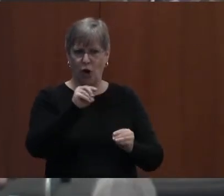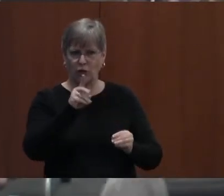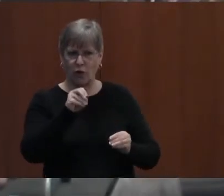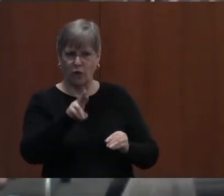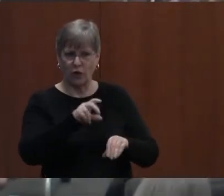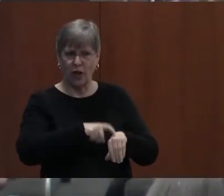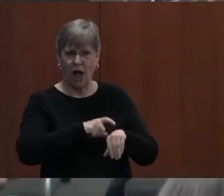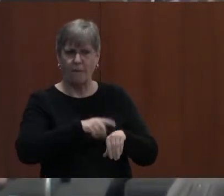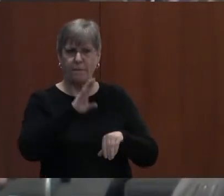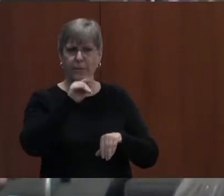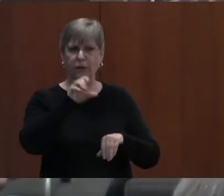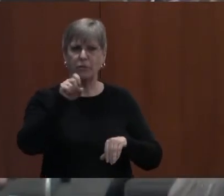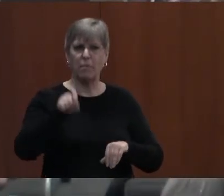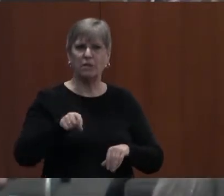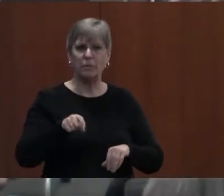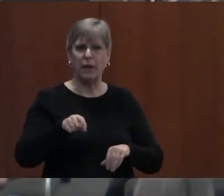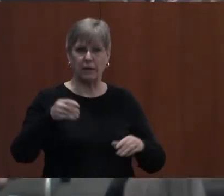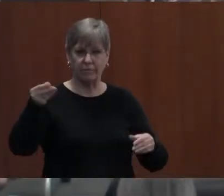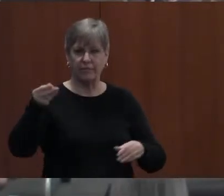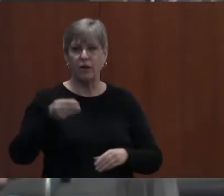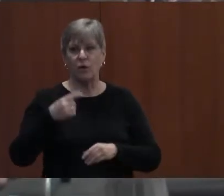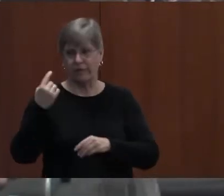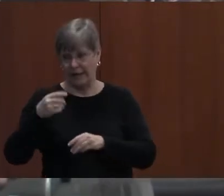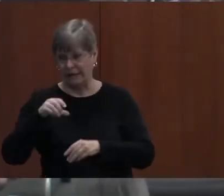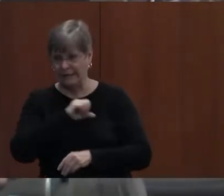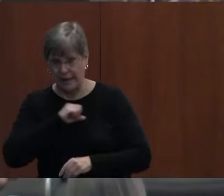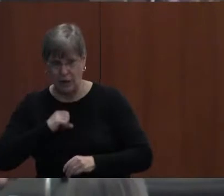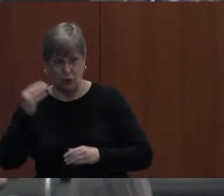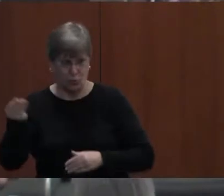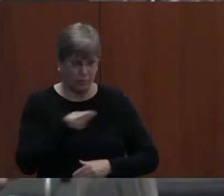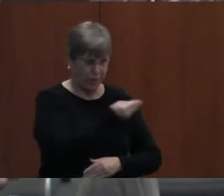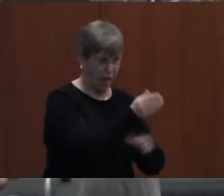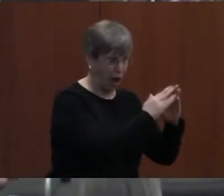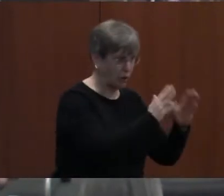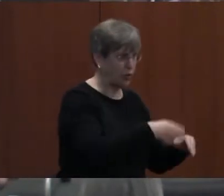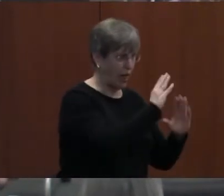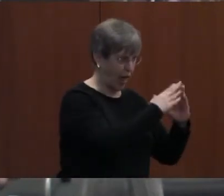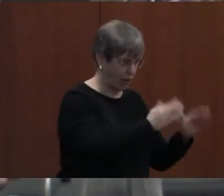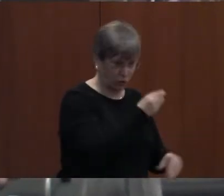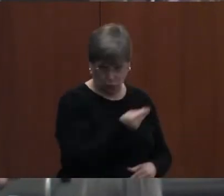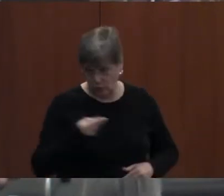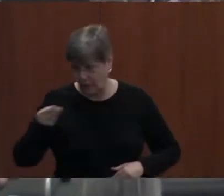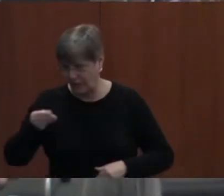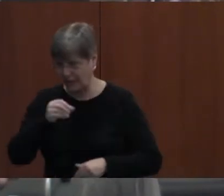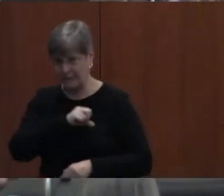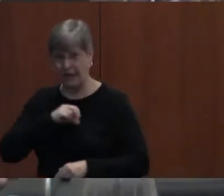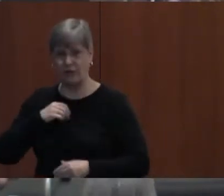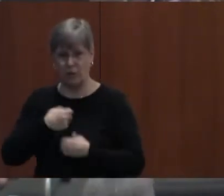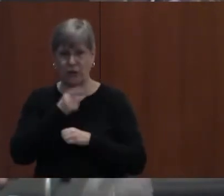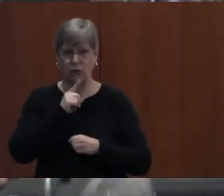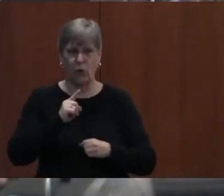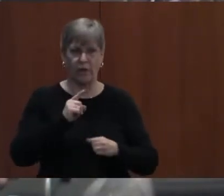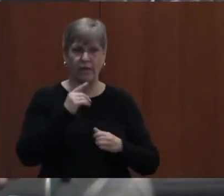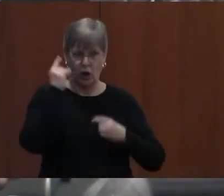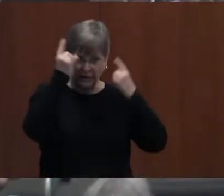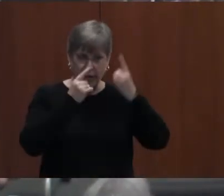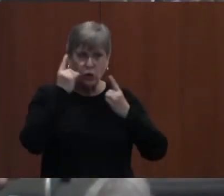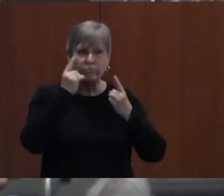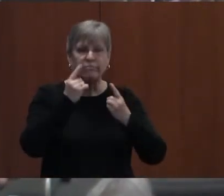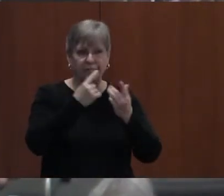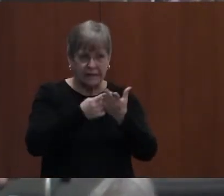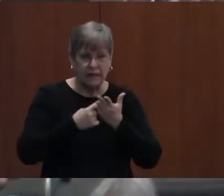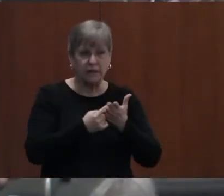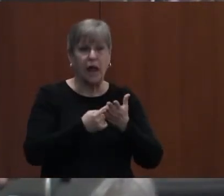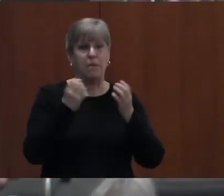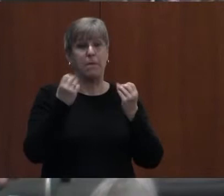when bills have to get from one house to the next in order to be assured that they'll be considered. And lots of